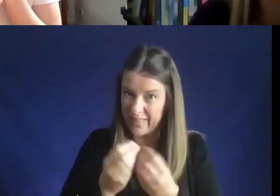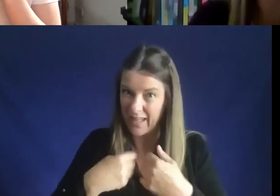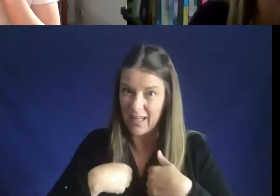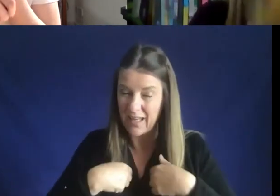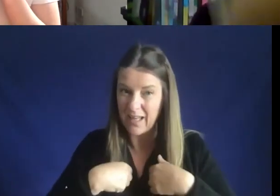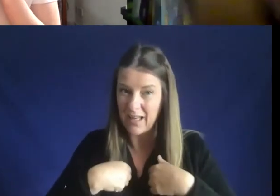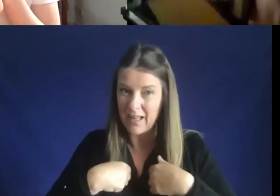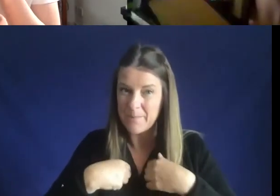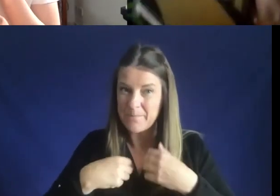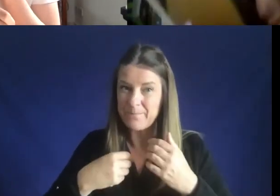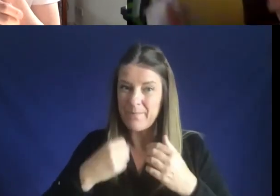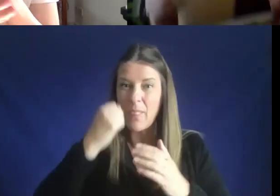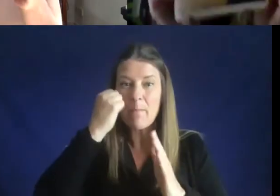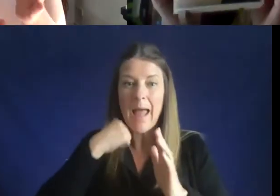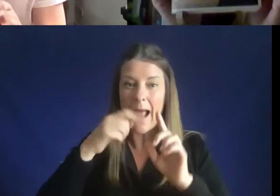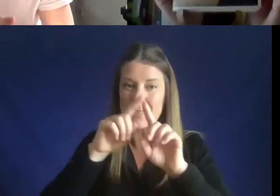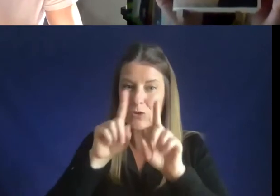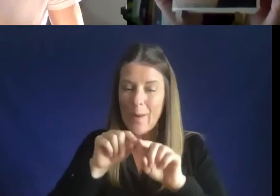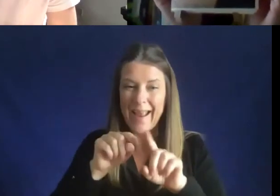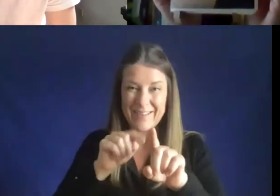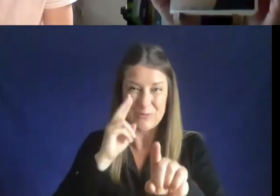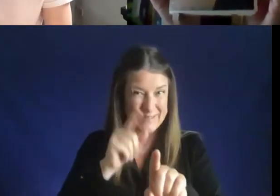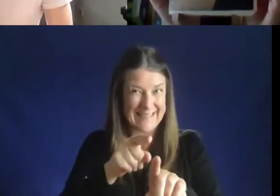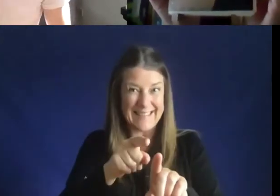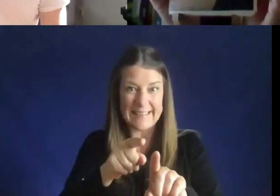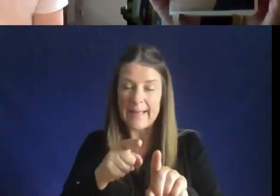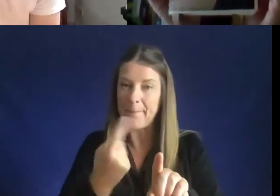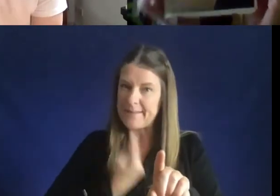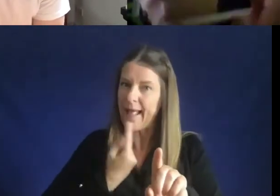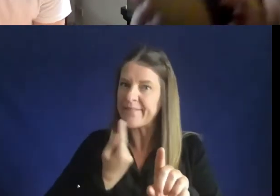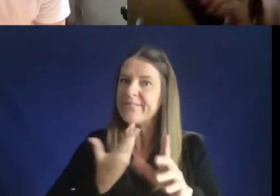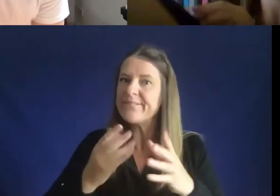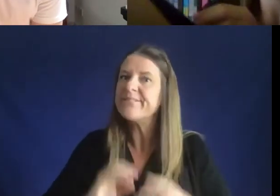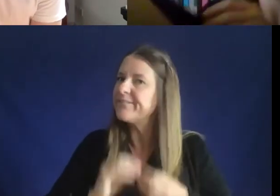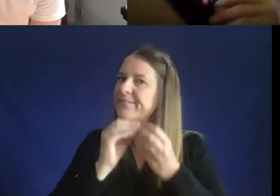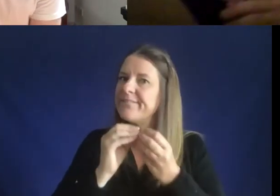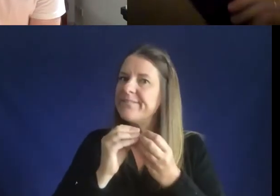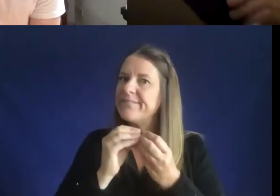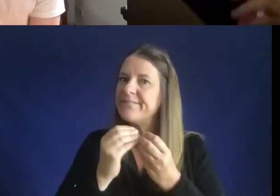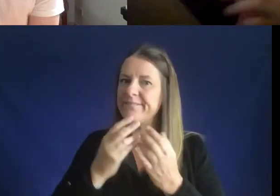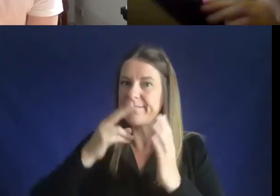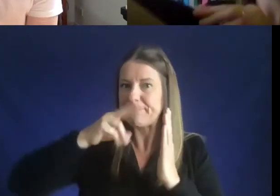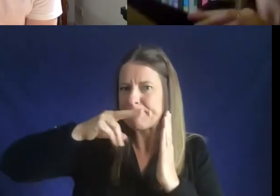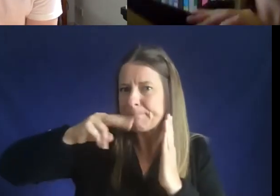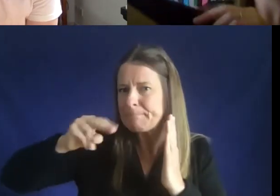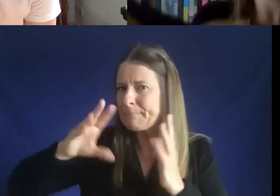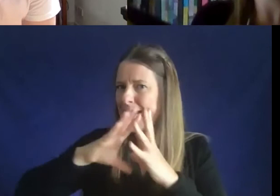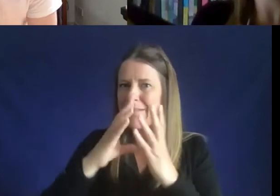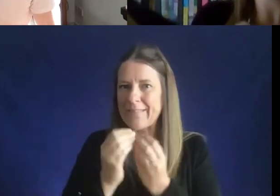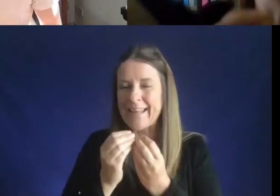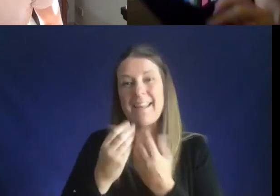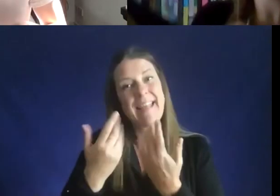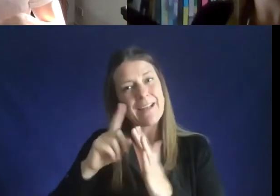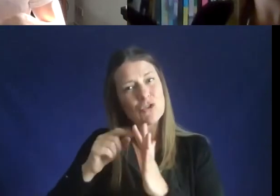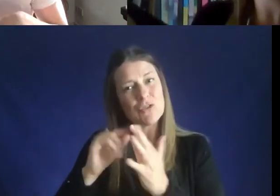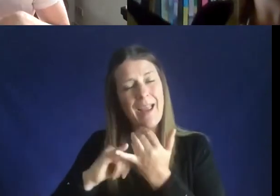painting, the black squares and stuff, as you can see on Laura's. So that's all done by hand. And Jess asked me a good question in my